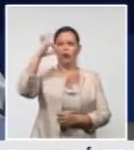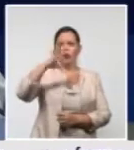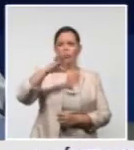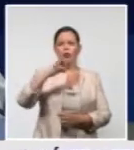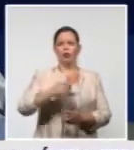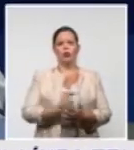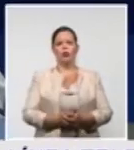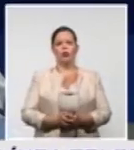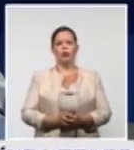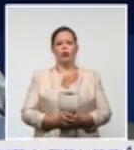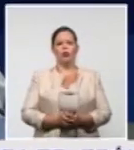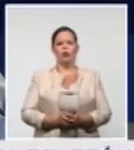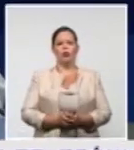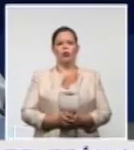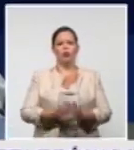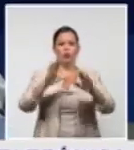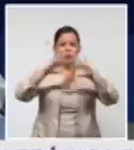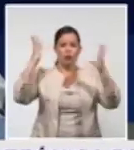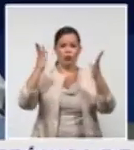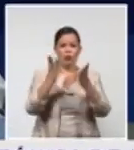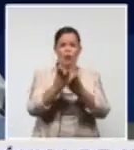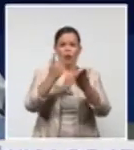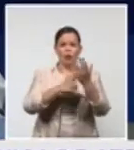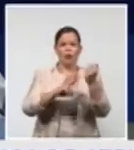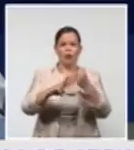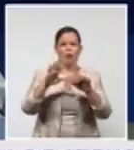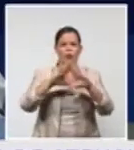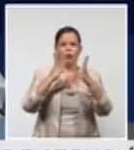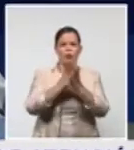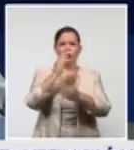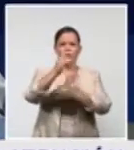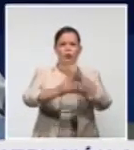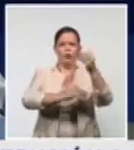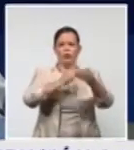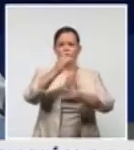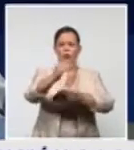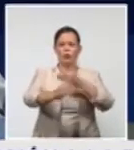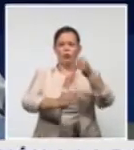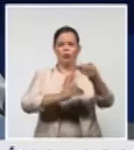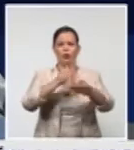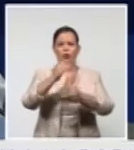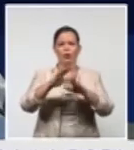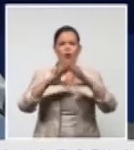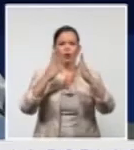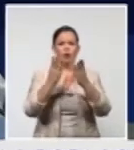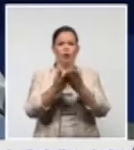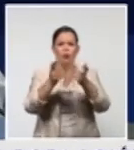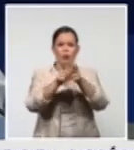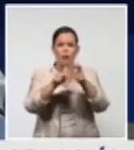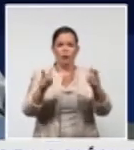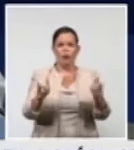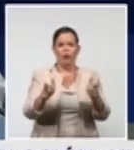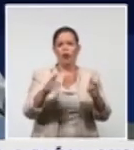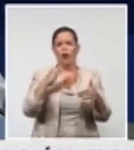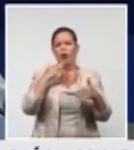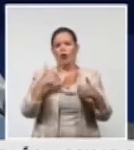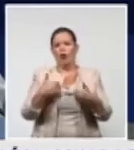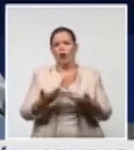1.01%, have tested positive for the virus. Samples from all of the country's provinces were